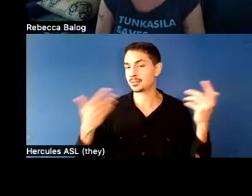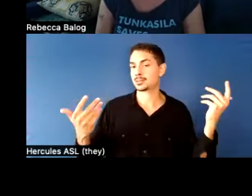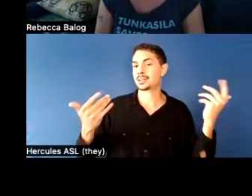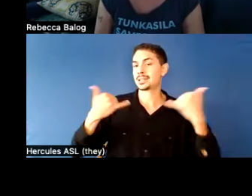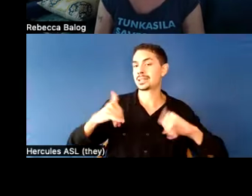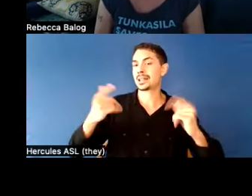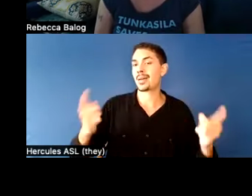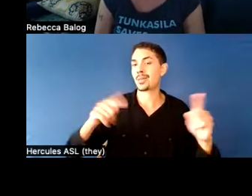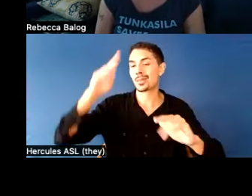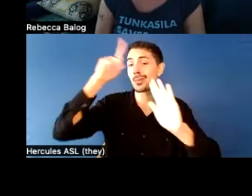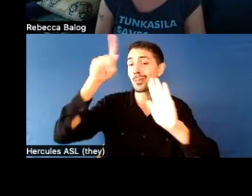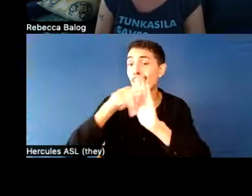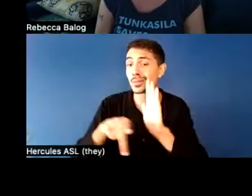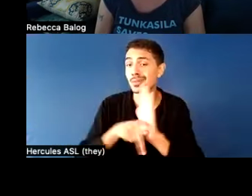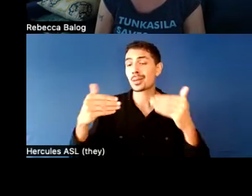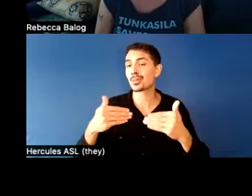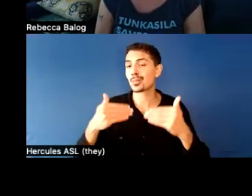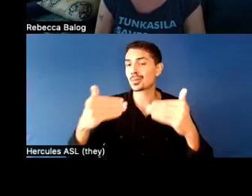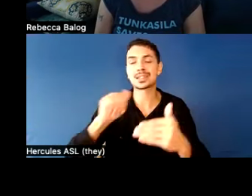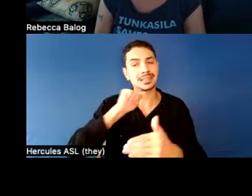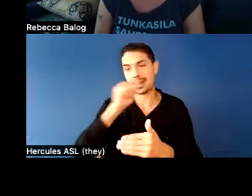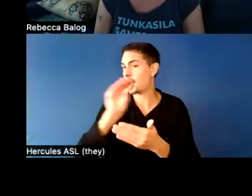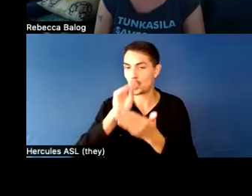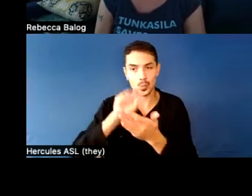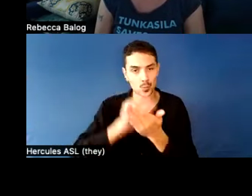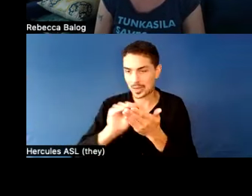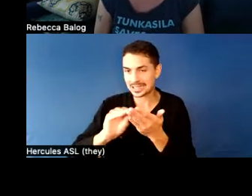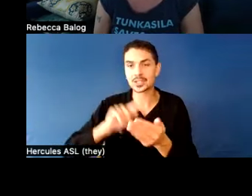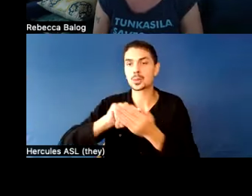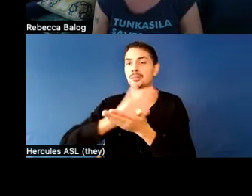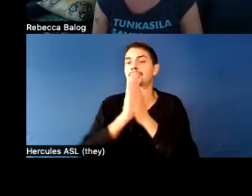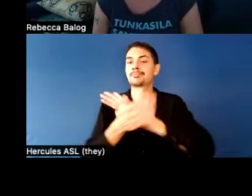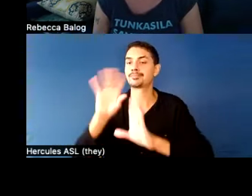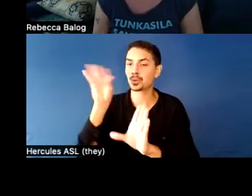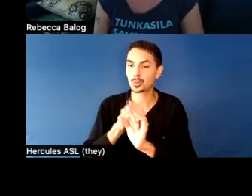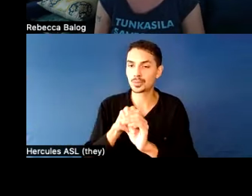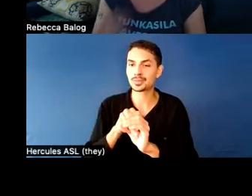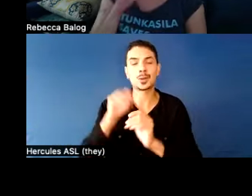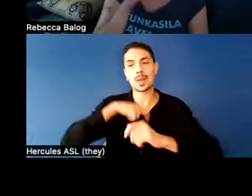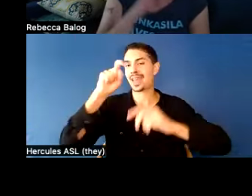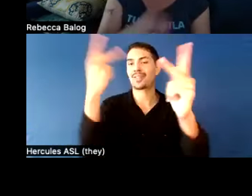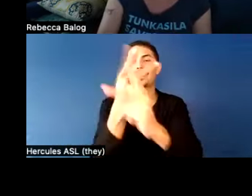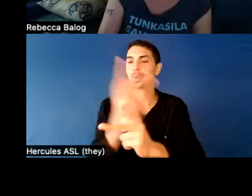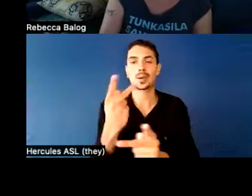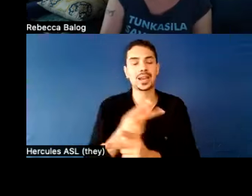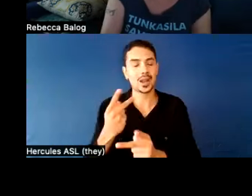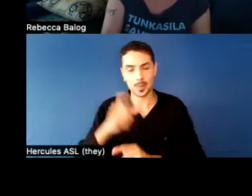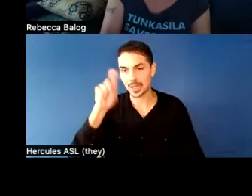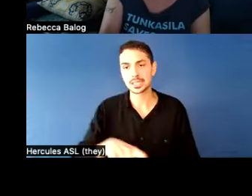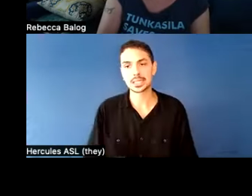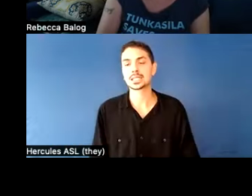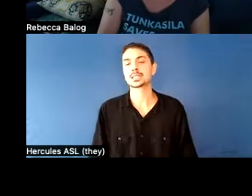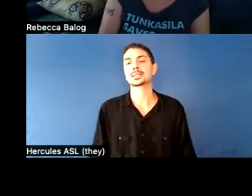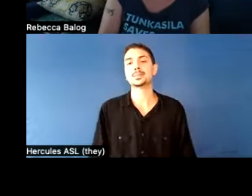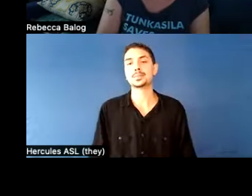and procedures aren't written to be inclusive. So we got to figure that out. And